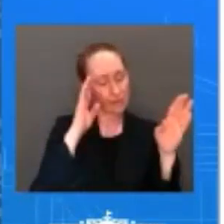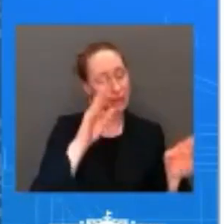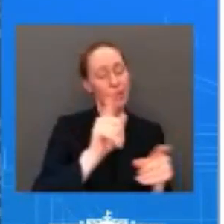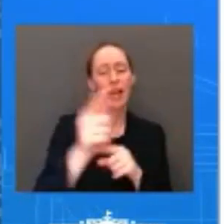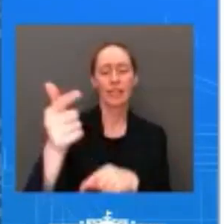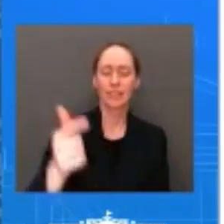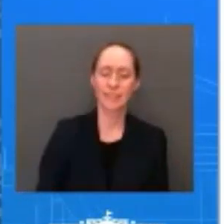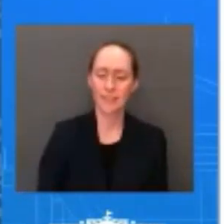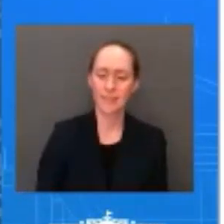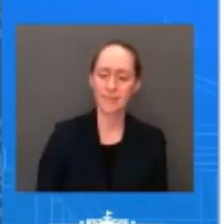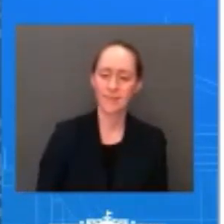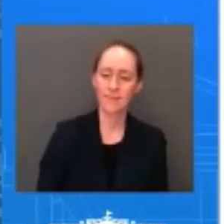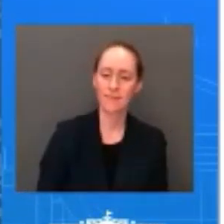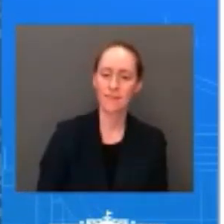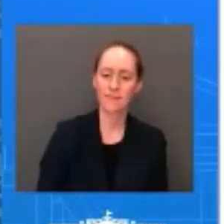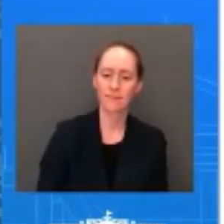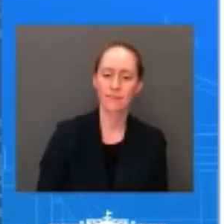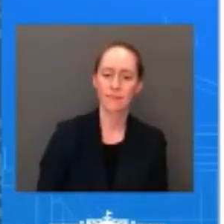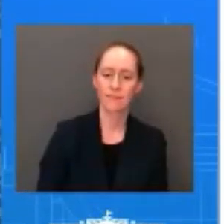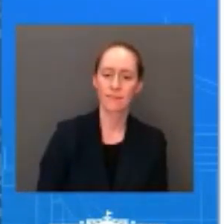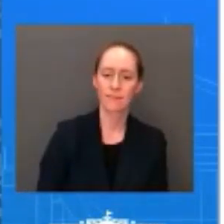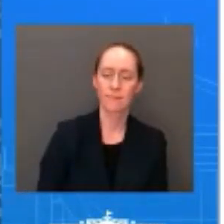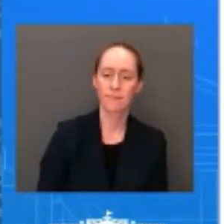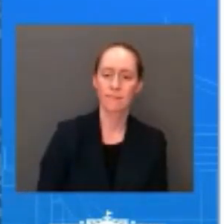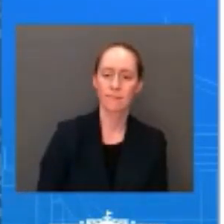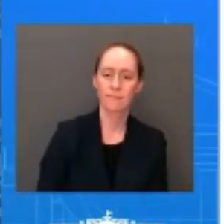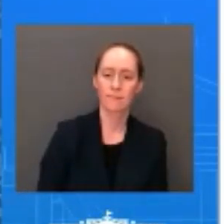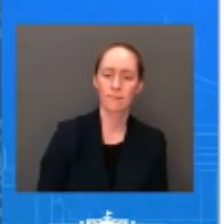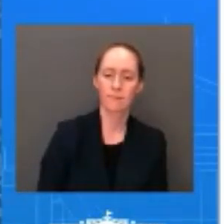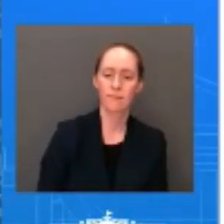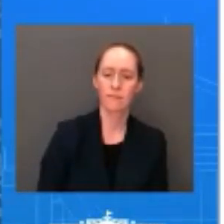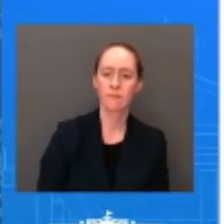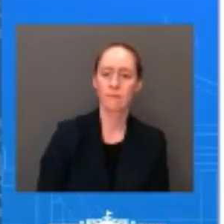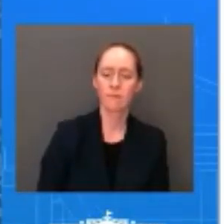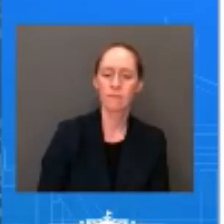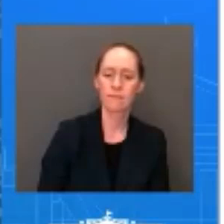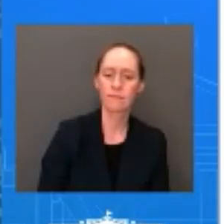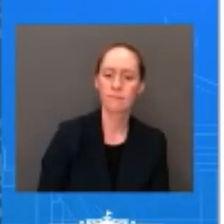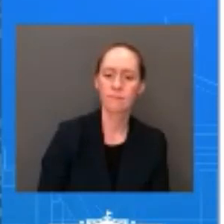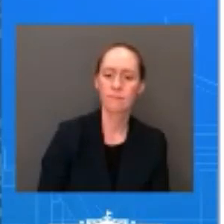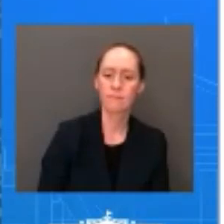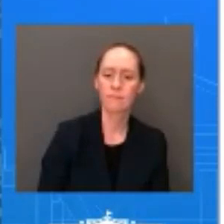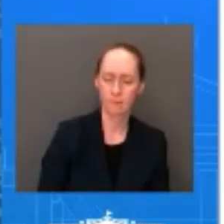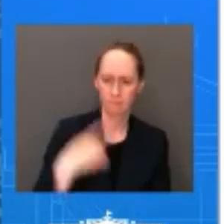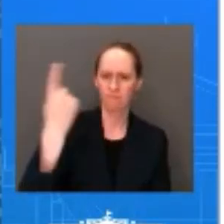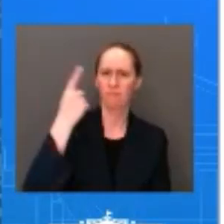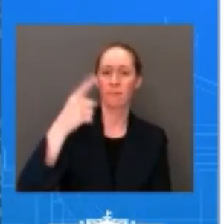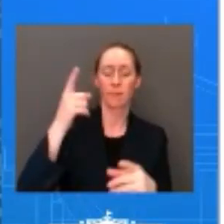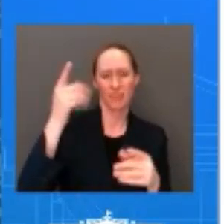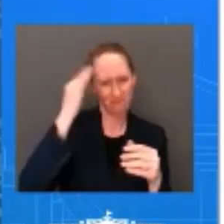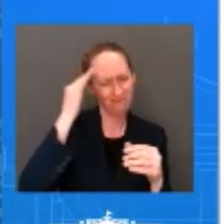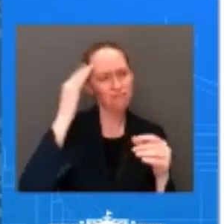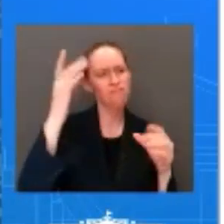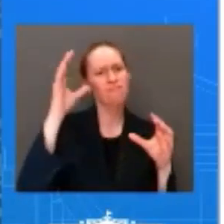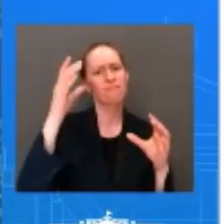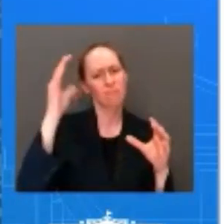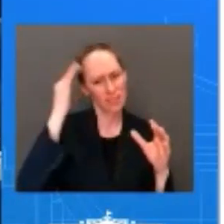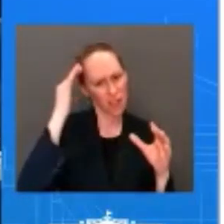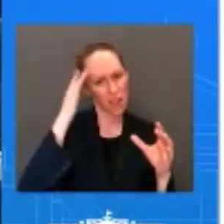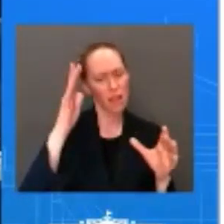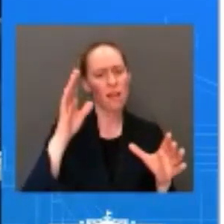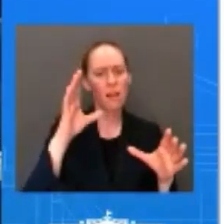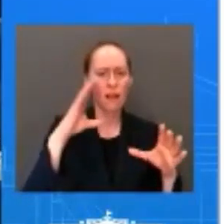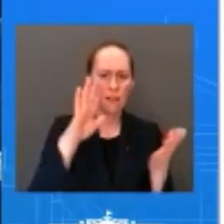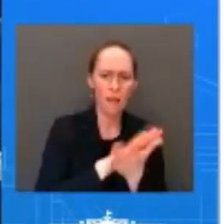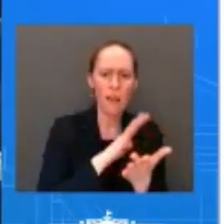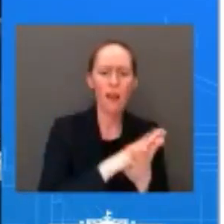and the White House and the President all say that the President takes these classified documents very seriously, without commenting on the ongoing legal issue, what would you point us to